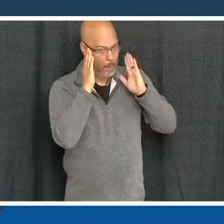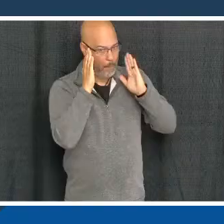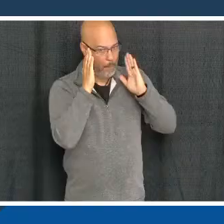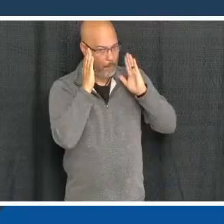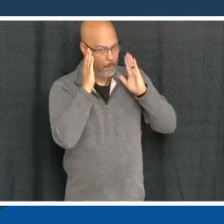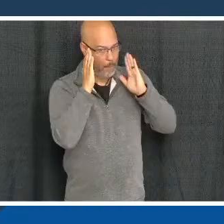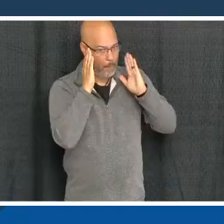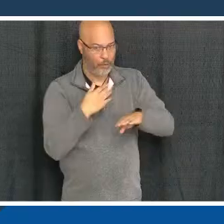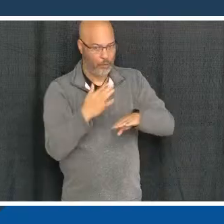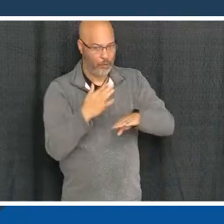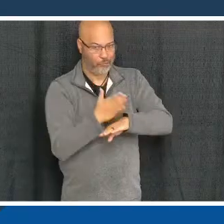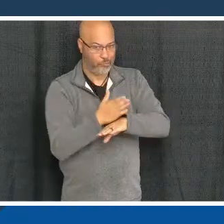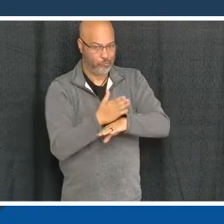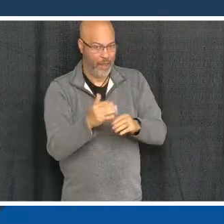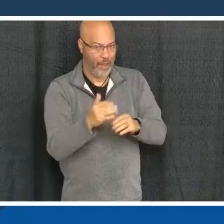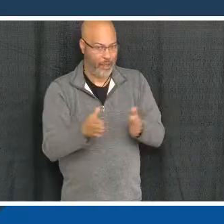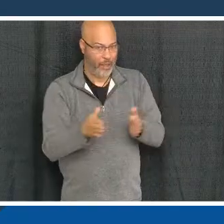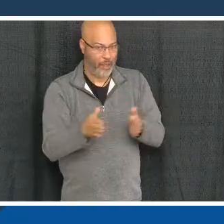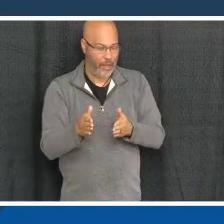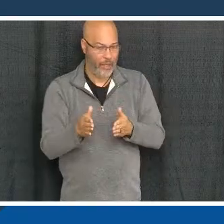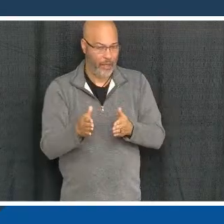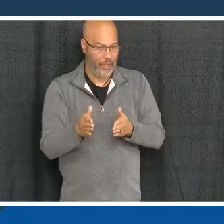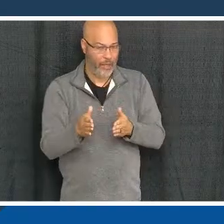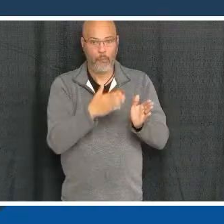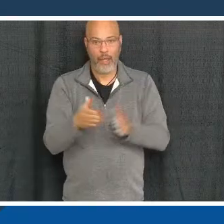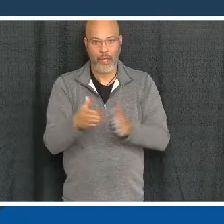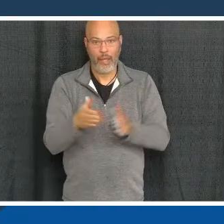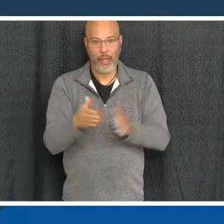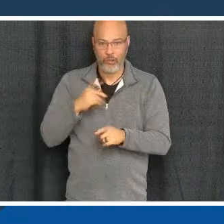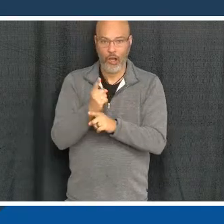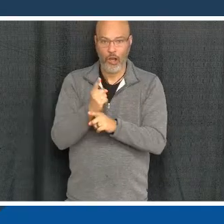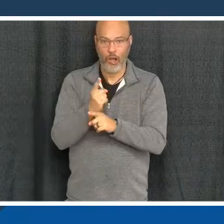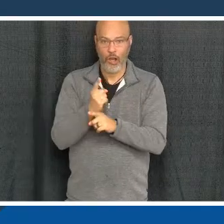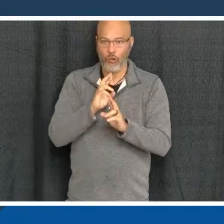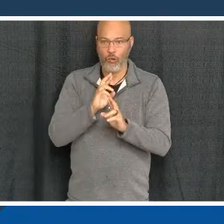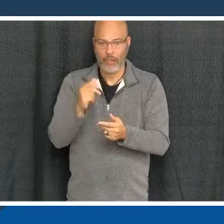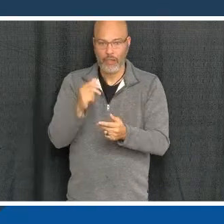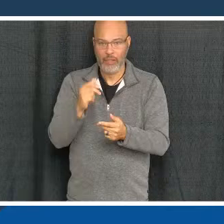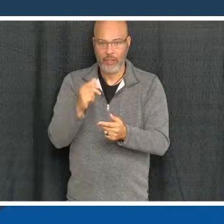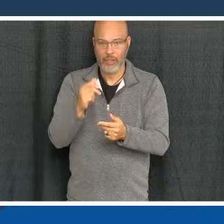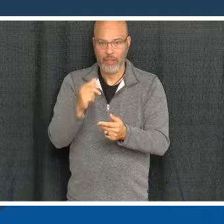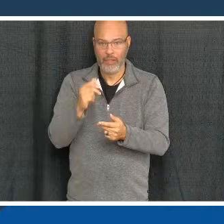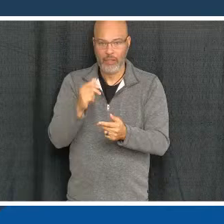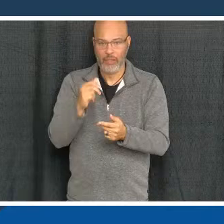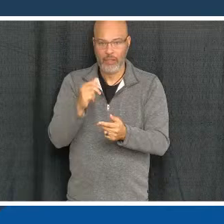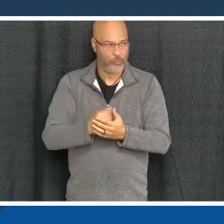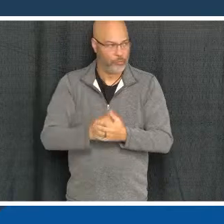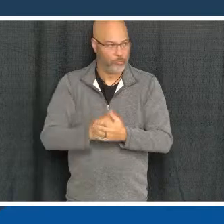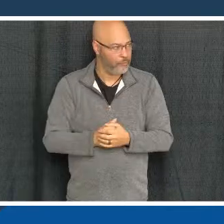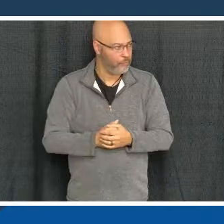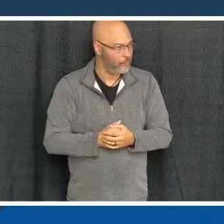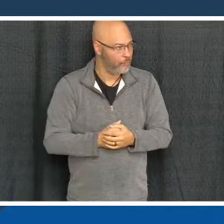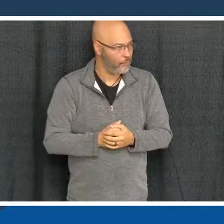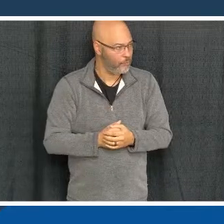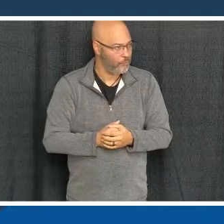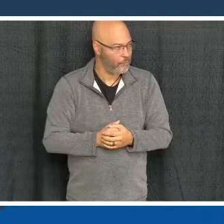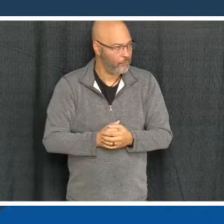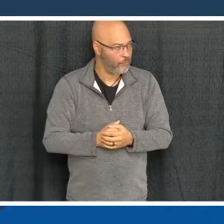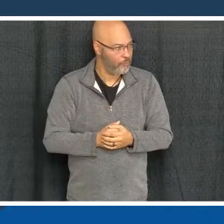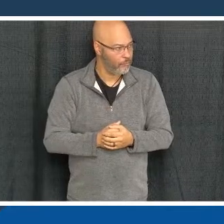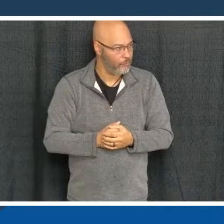development of the parcel. The Planning Commission also recommends disapproval. Councilman Streetman, you're recognized.